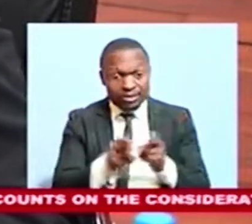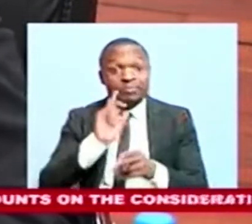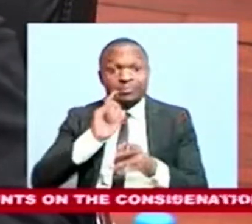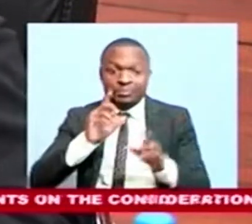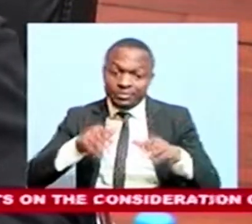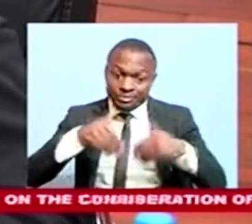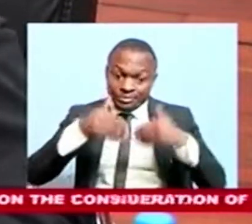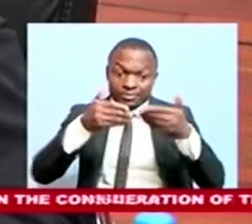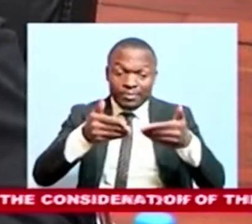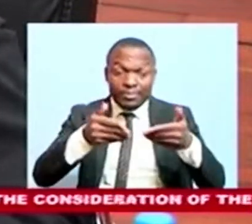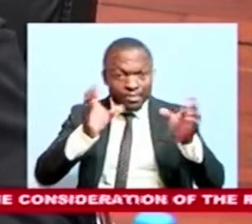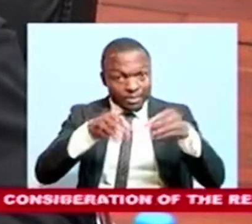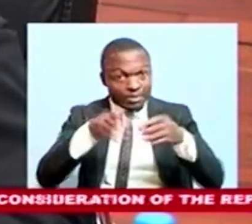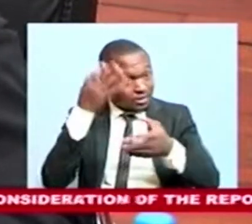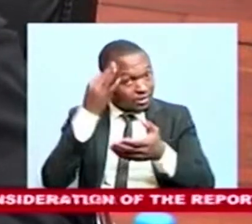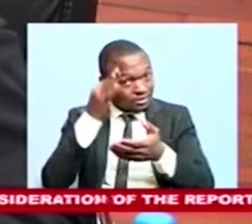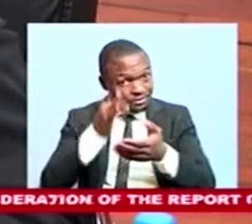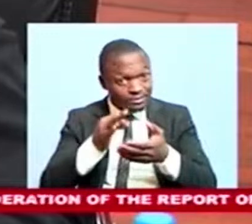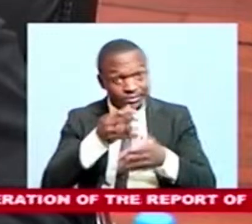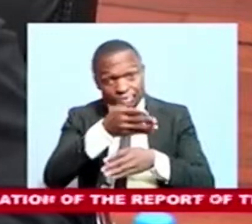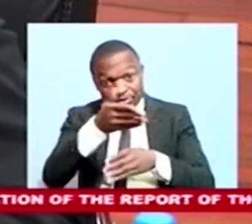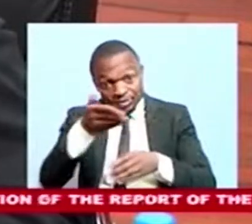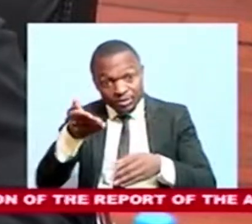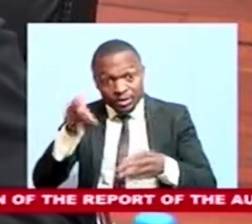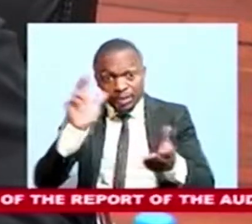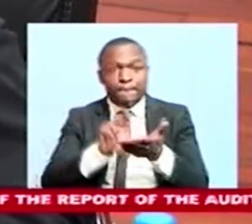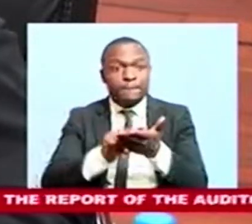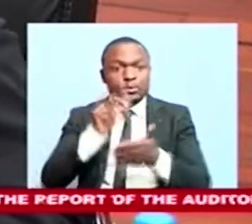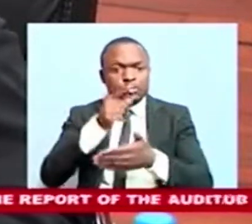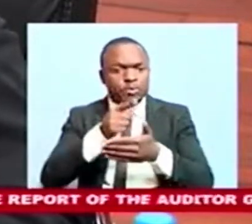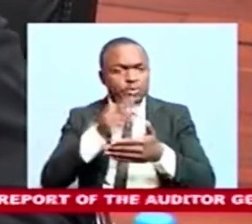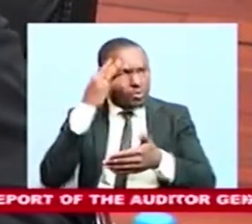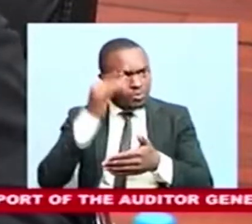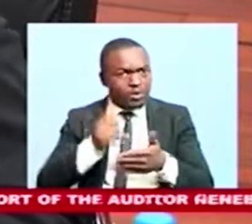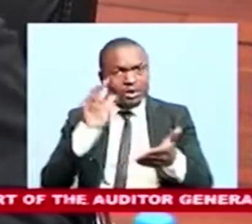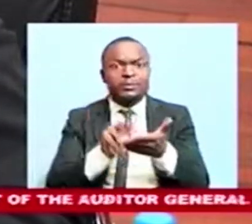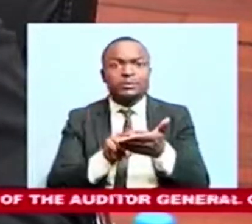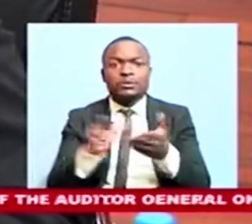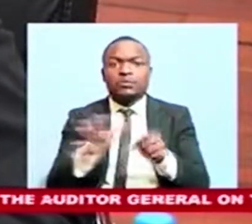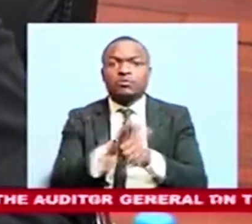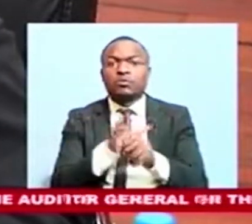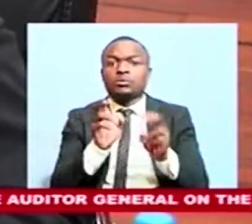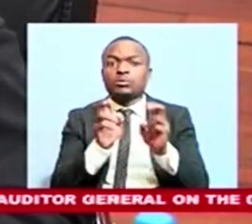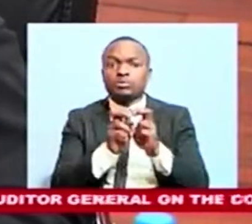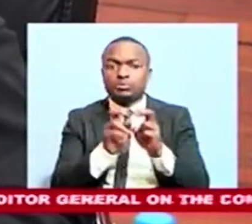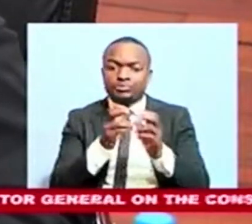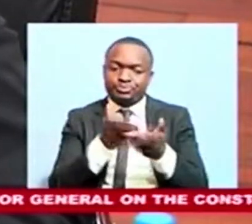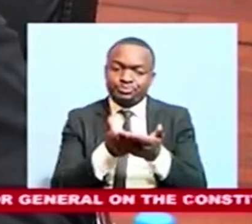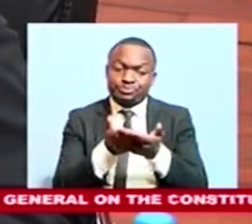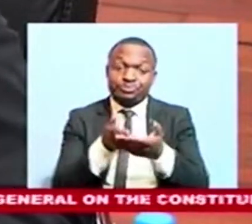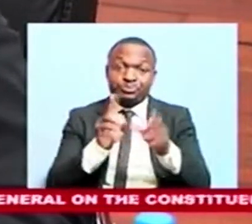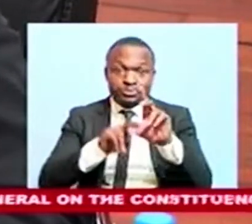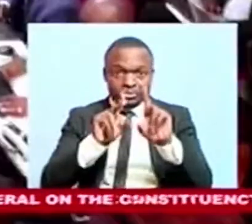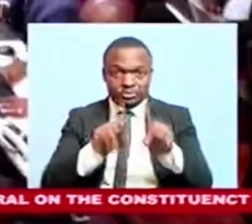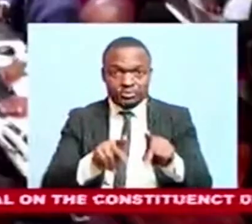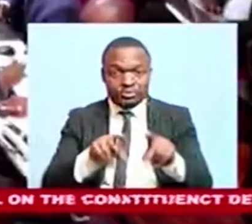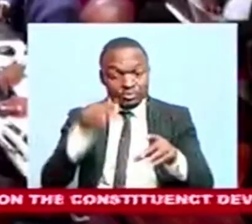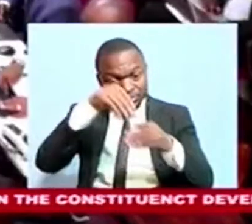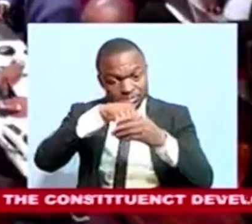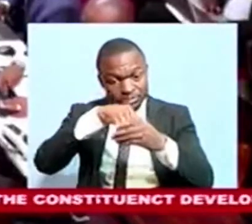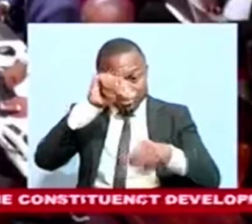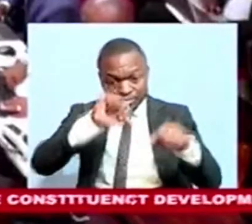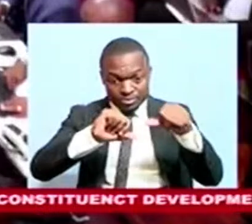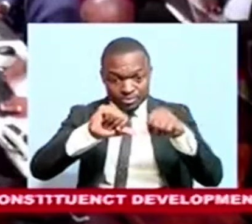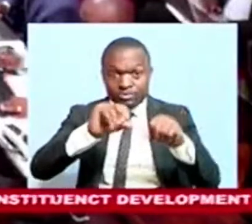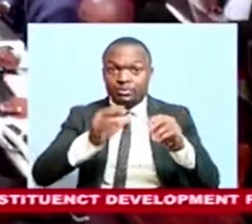given, Council Secretary. Those who approved, what were you approving on a full contract? I submit. Thank you. Internal auditor?